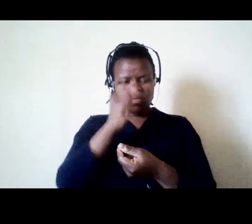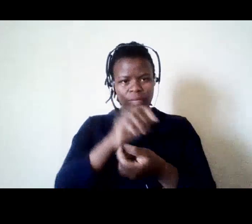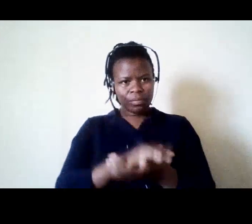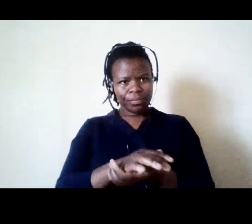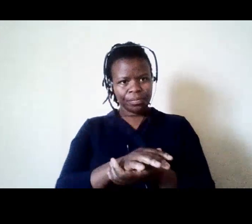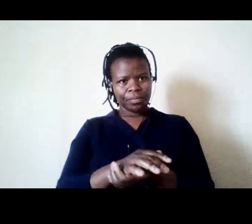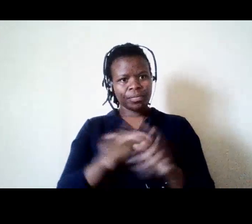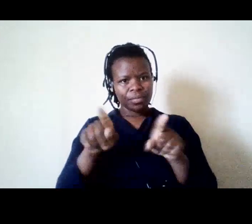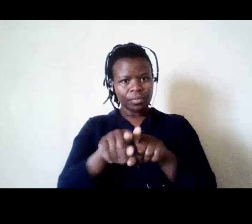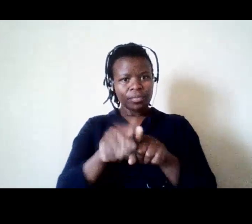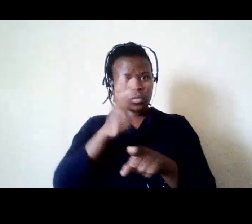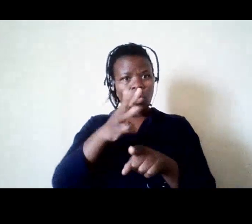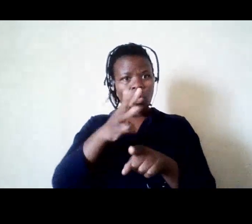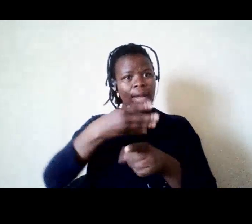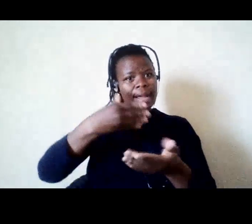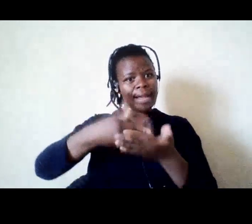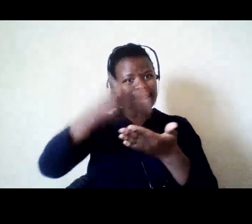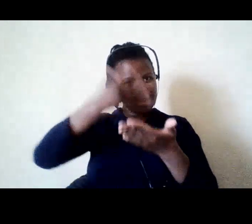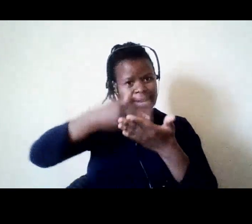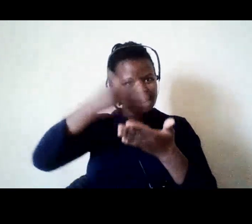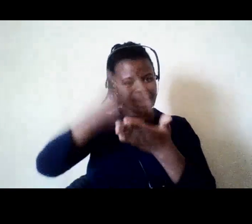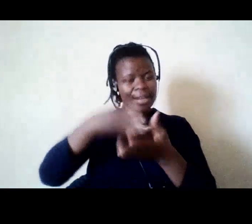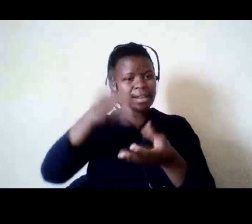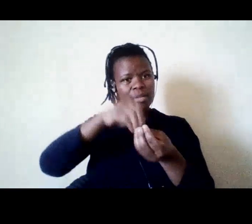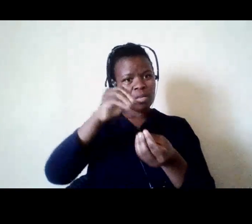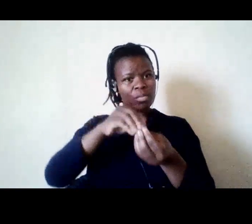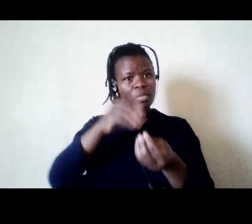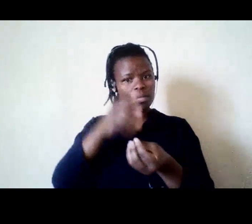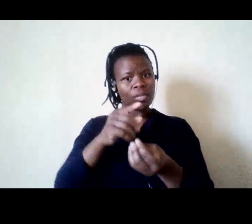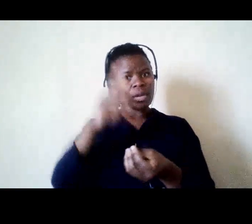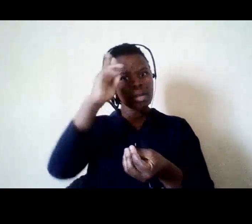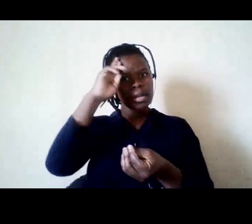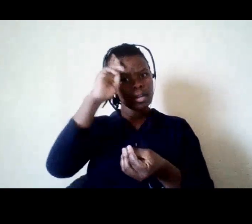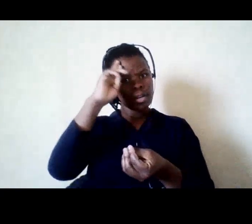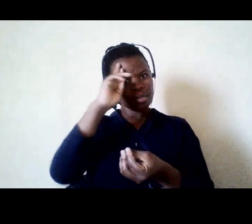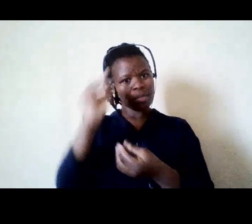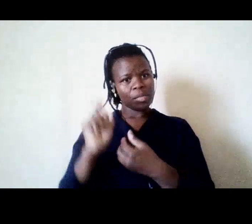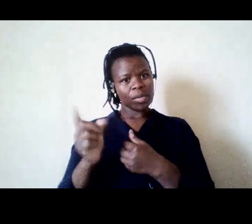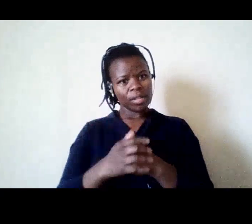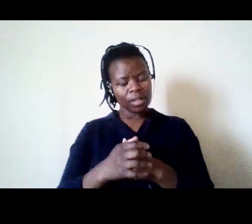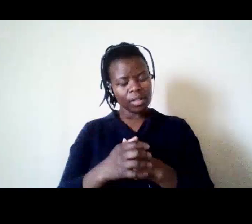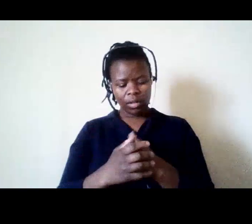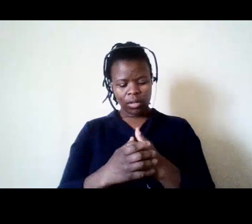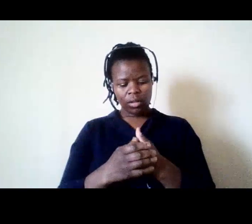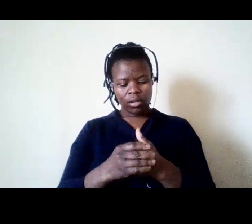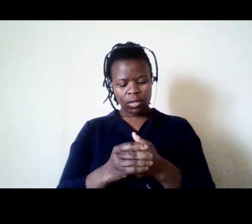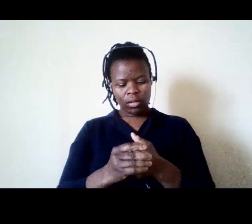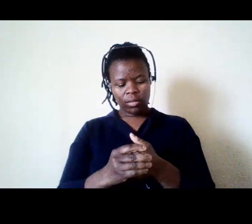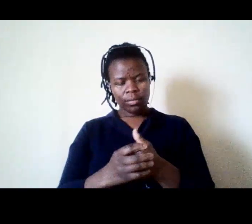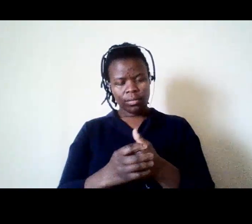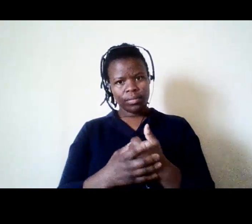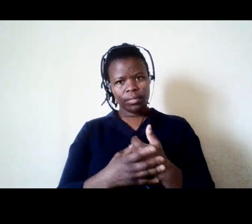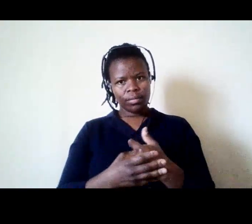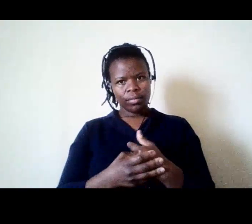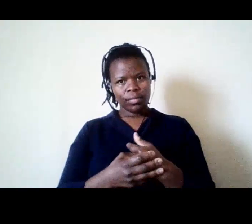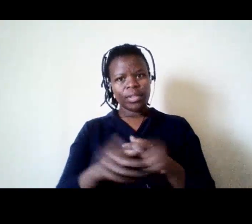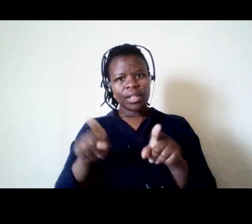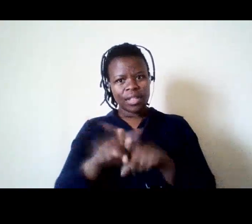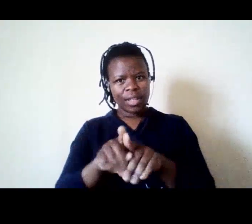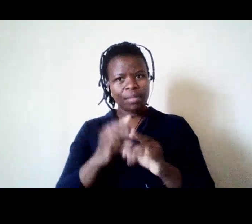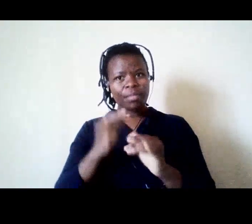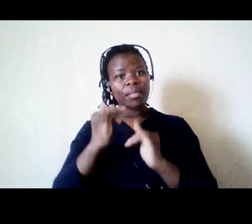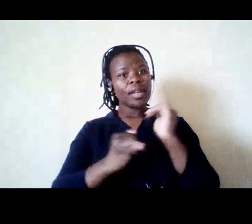course. If you remember when we started the course, Judy went through the international policies and the South African policies,